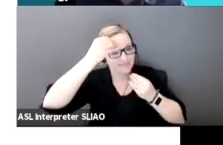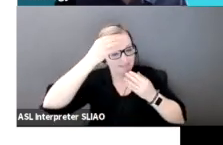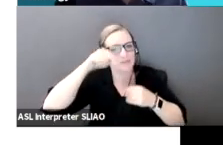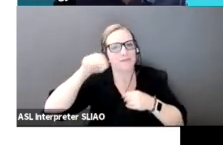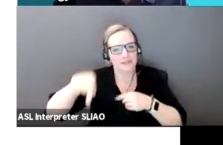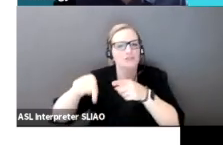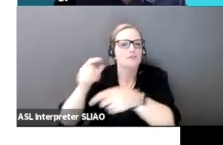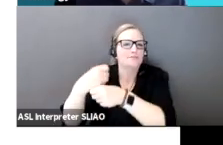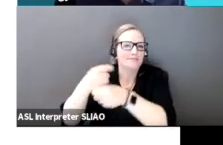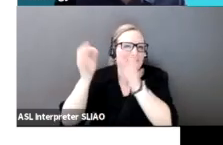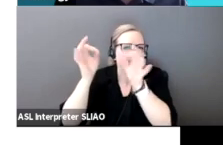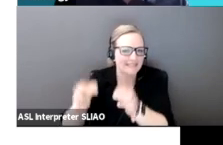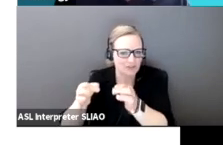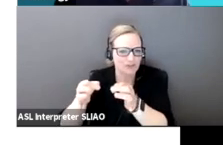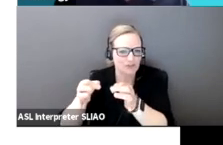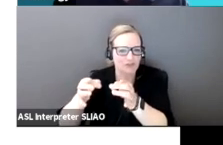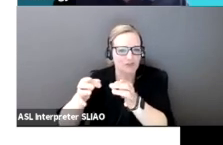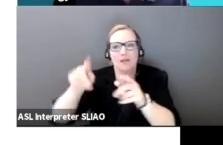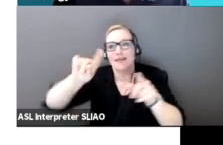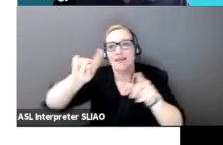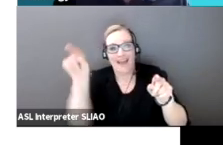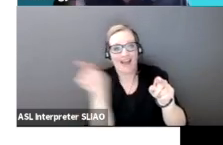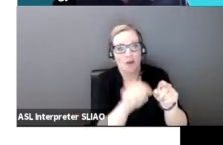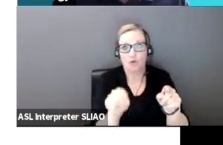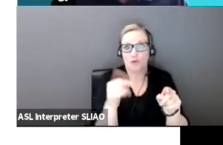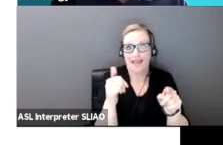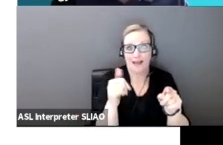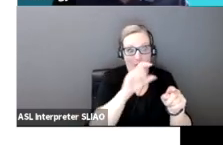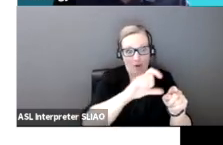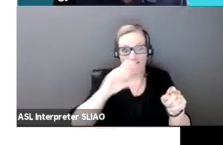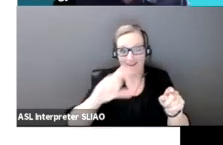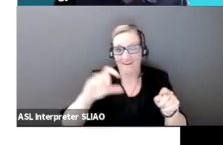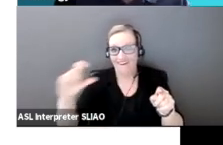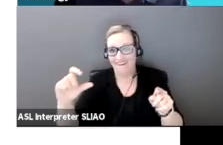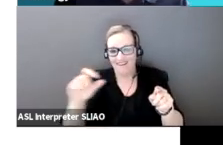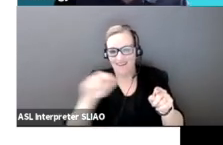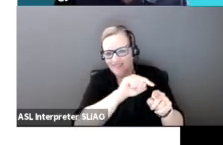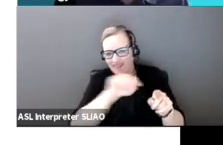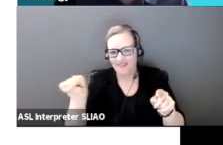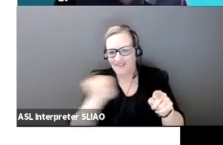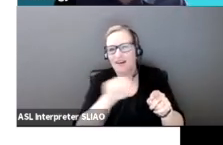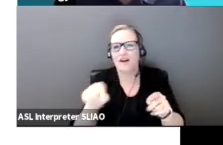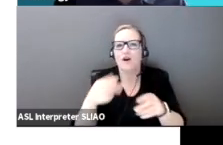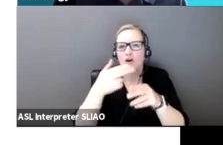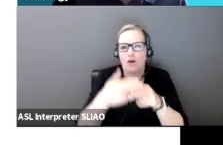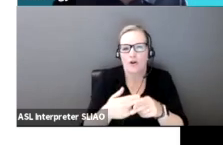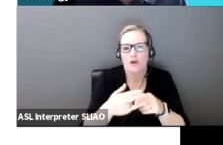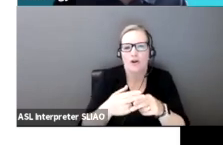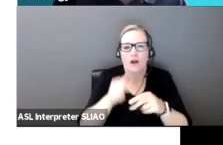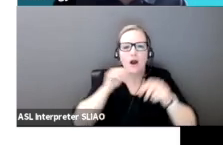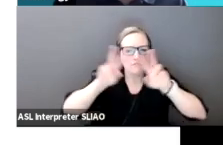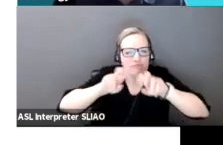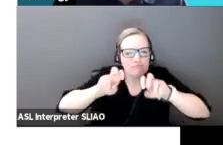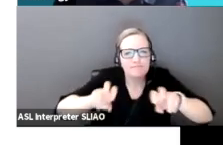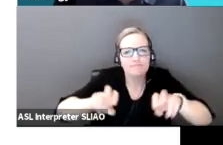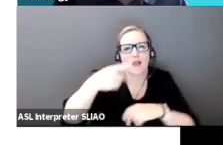phase of the application. And this whole aspect is called prosecution. Often we